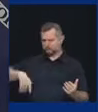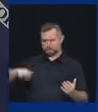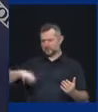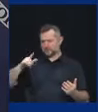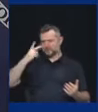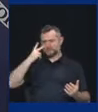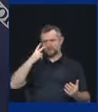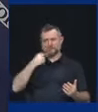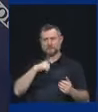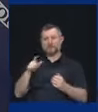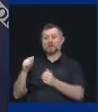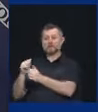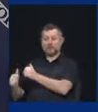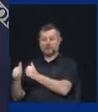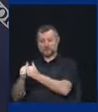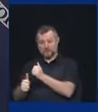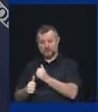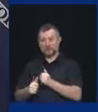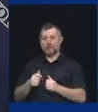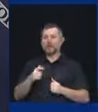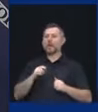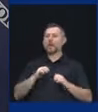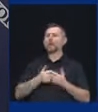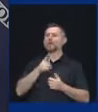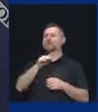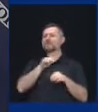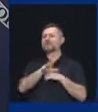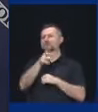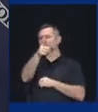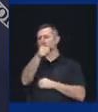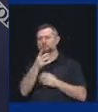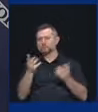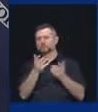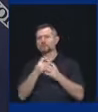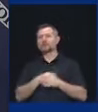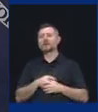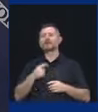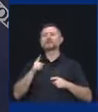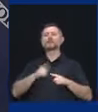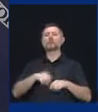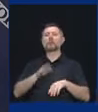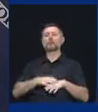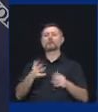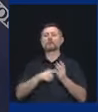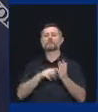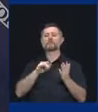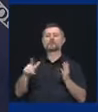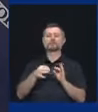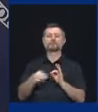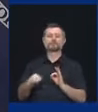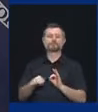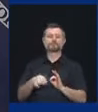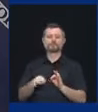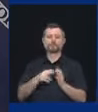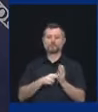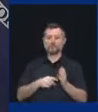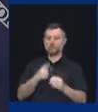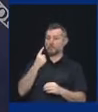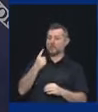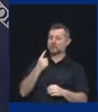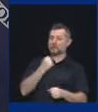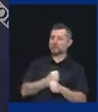passed. What do you think about that? What do you think? How might that affect you, given the allegations? Well, it depends on what the bill says. It's a one-year look-back period for civil rights.